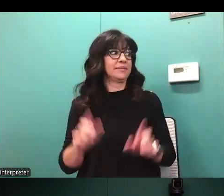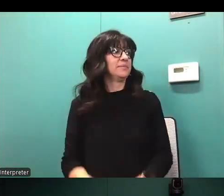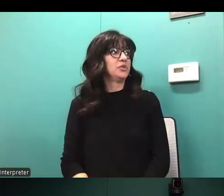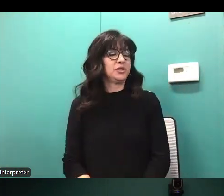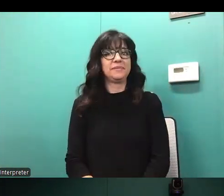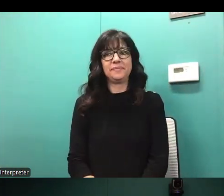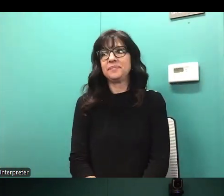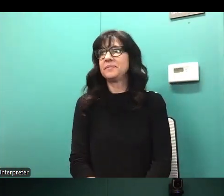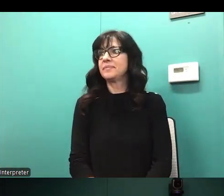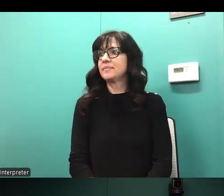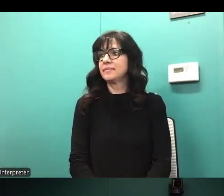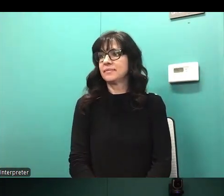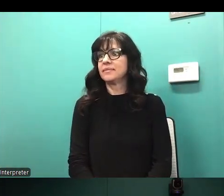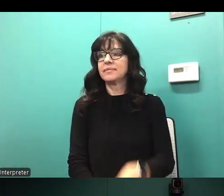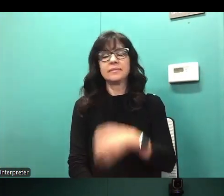yes.